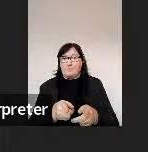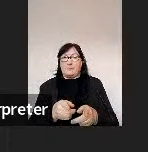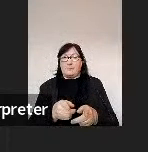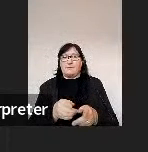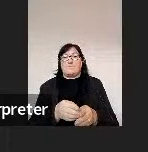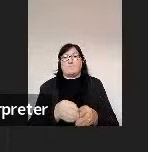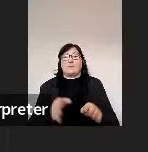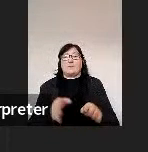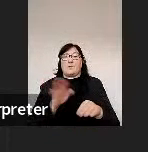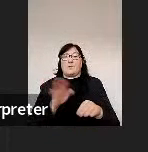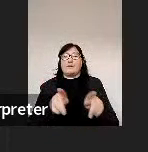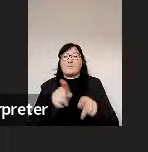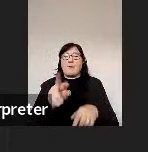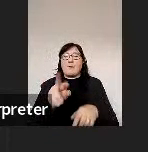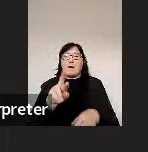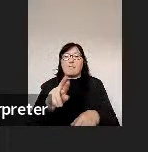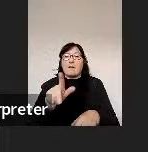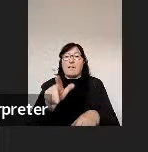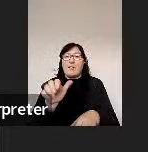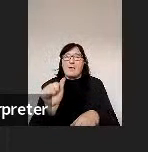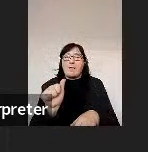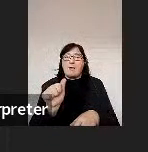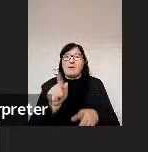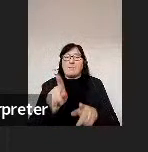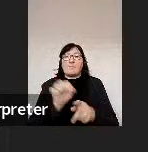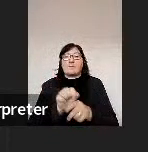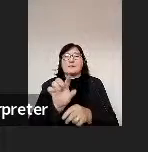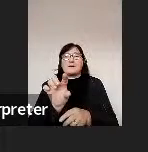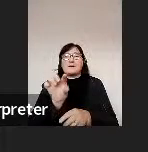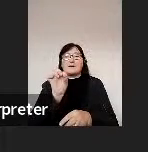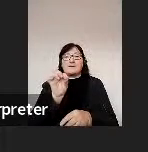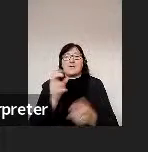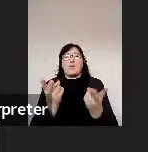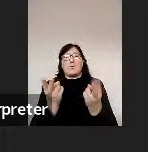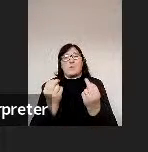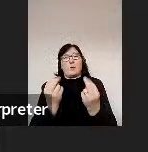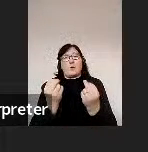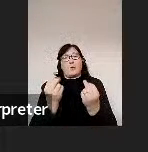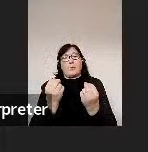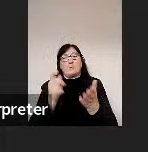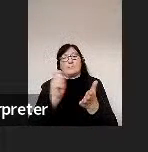dashboard, they'll have to select new application.